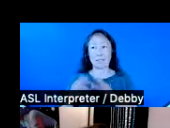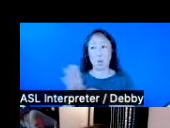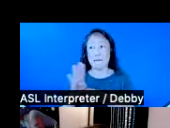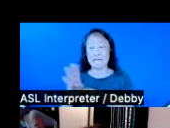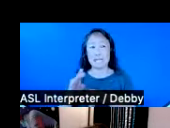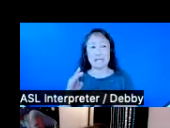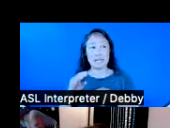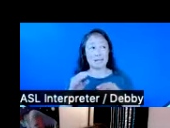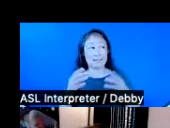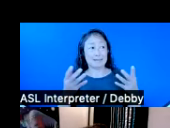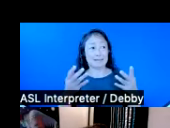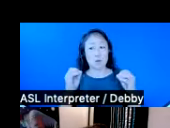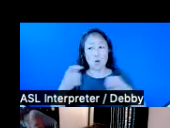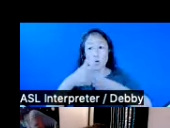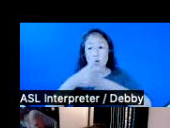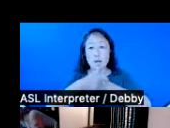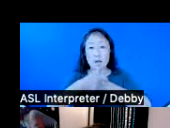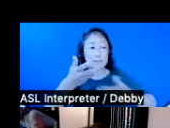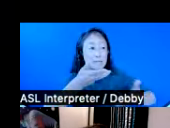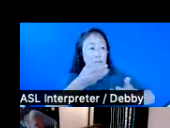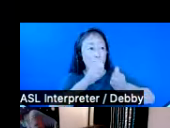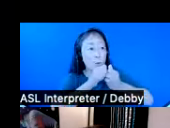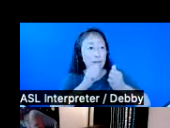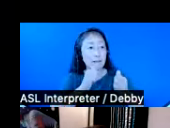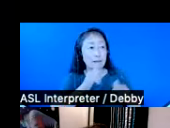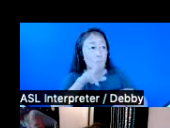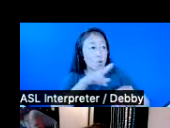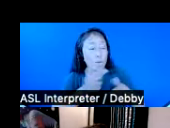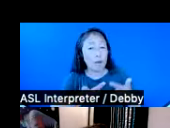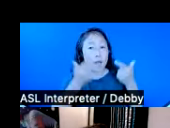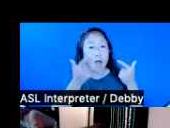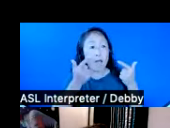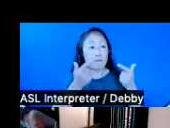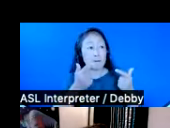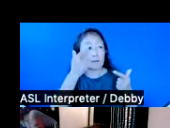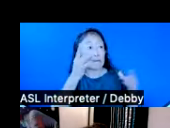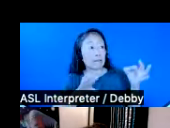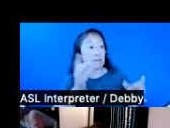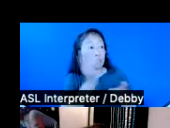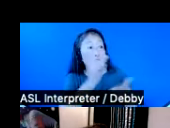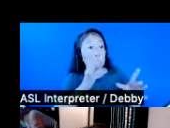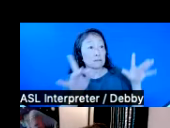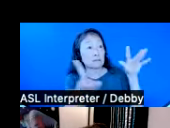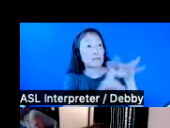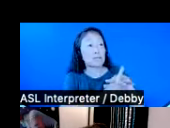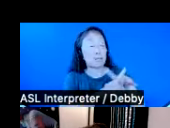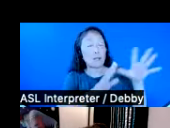crisis or any type of crime, that it takes up more. It's going to do what it's going to do.